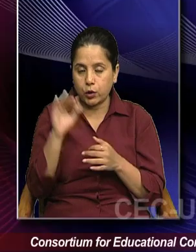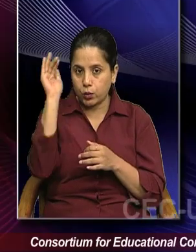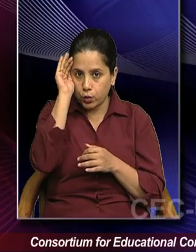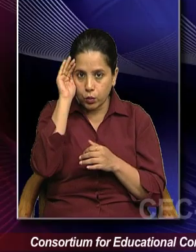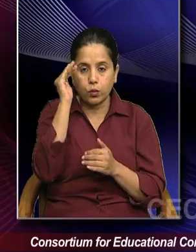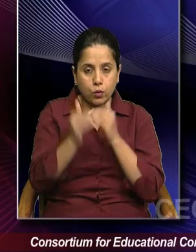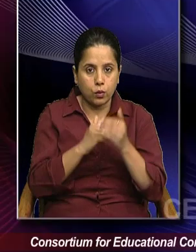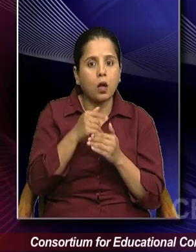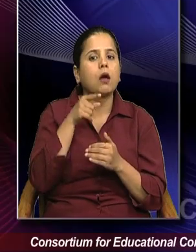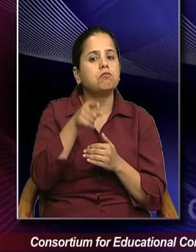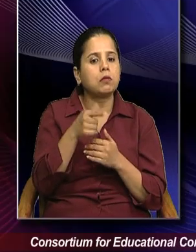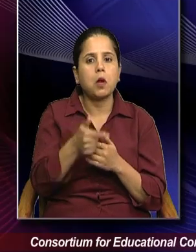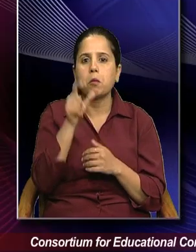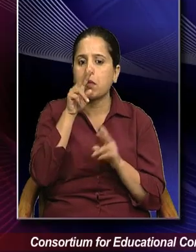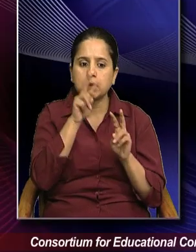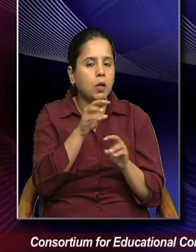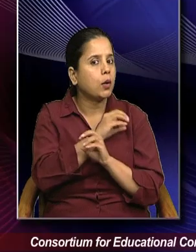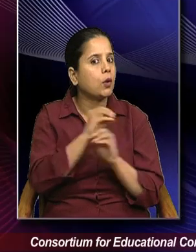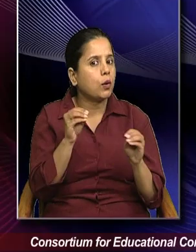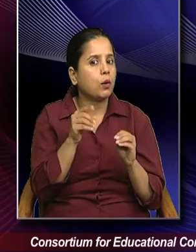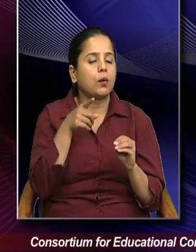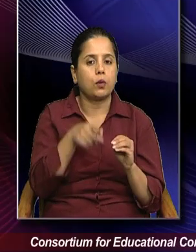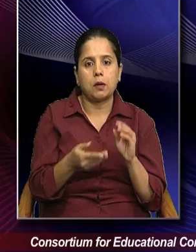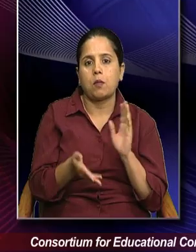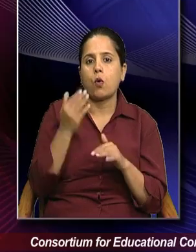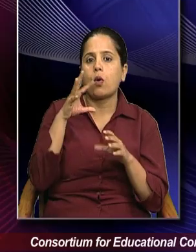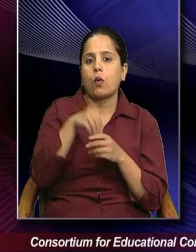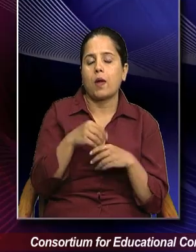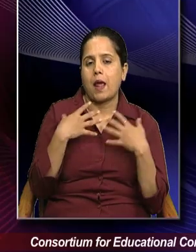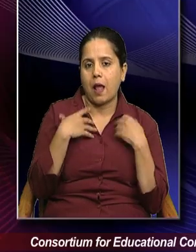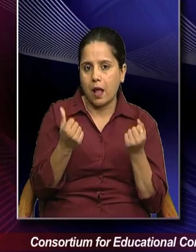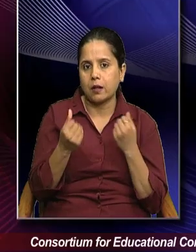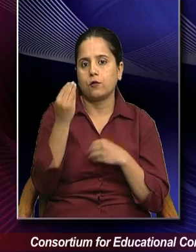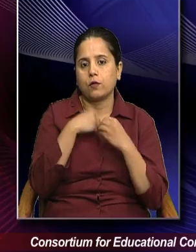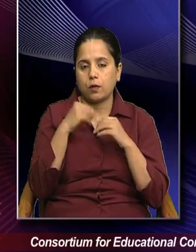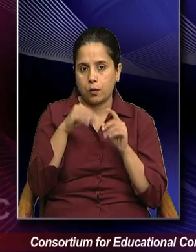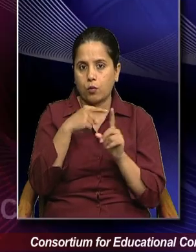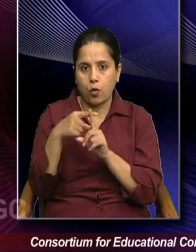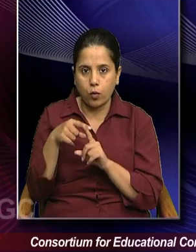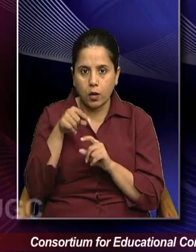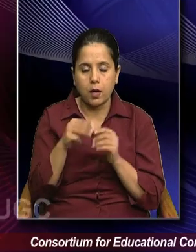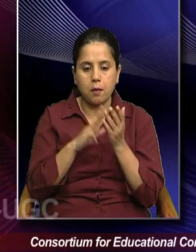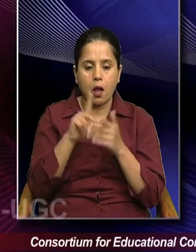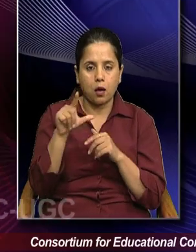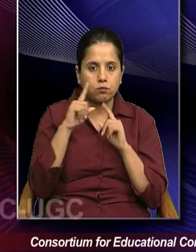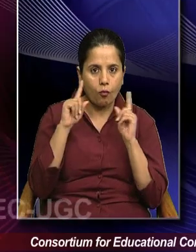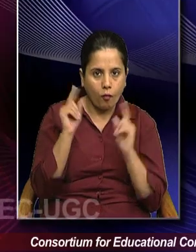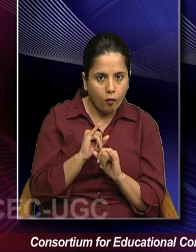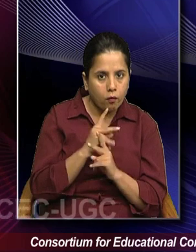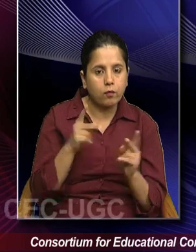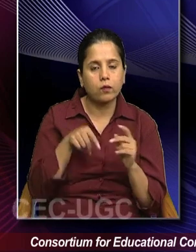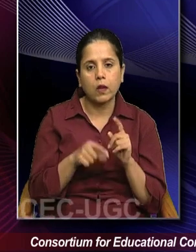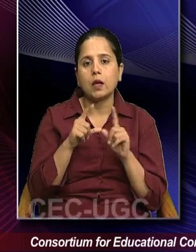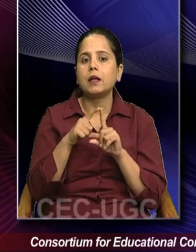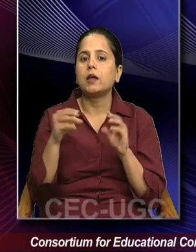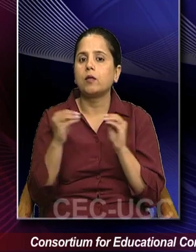is untapped. Niches include health and nutrition, malnutrition, diabetes,